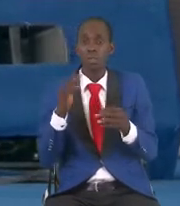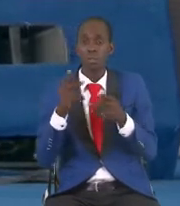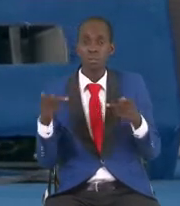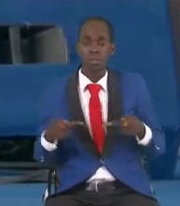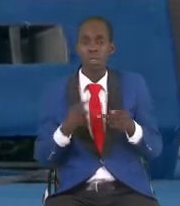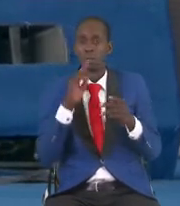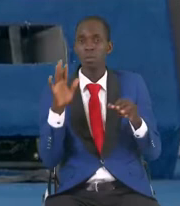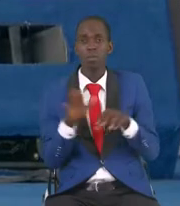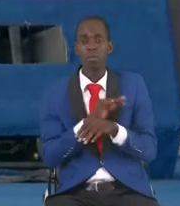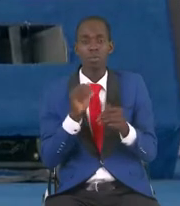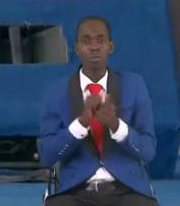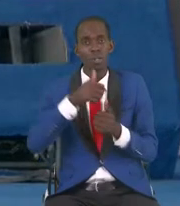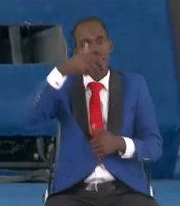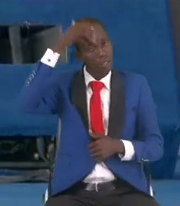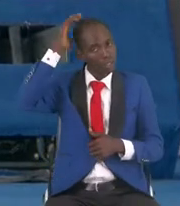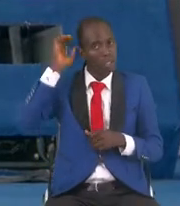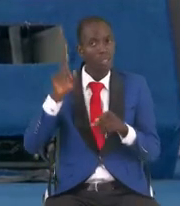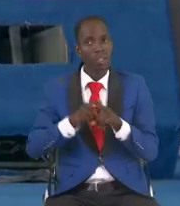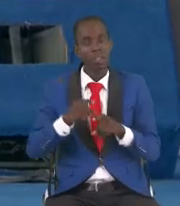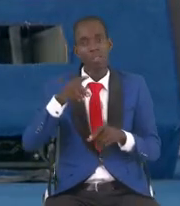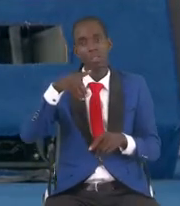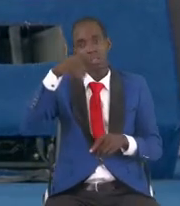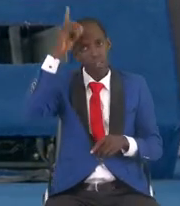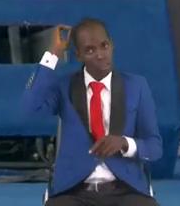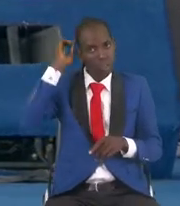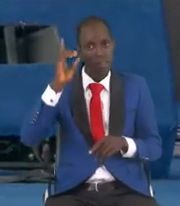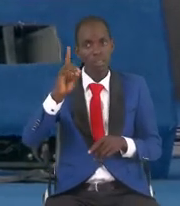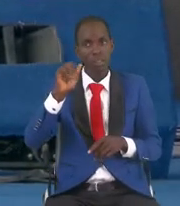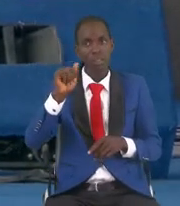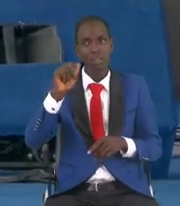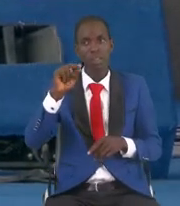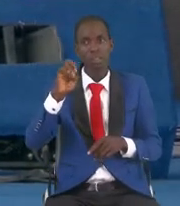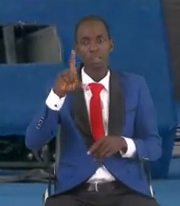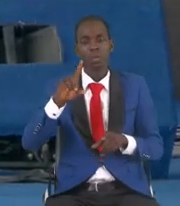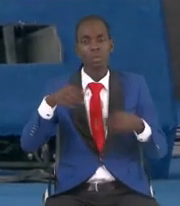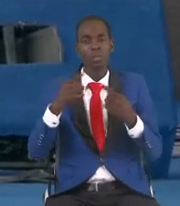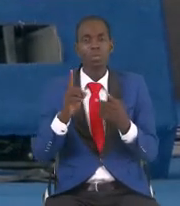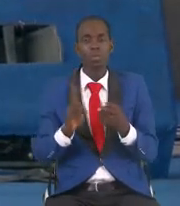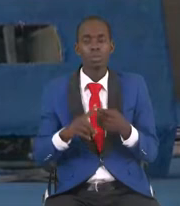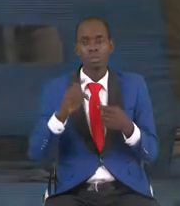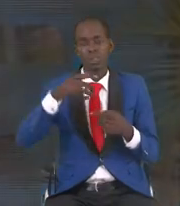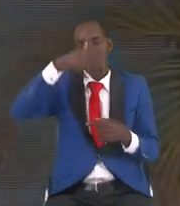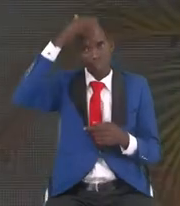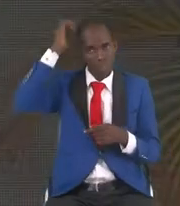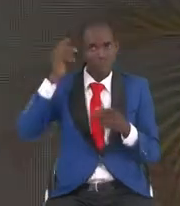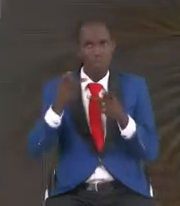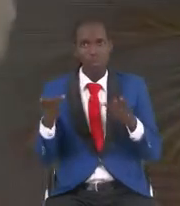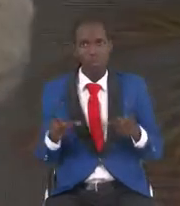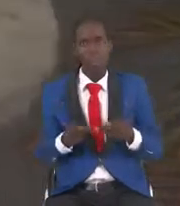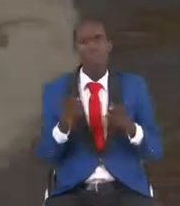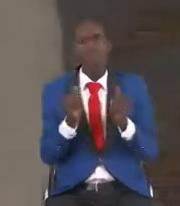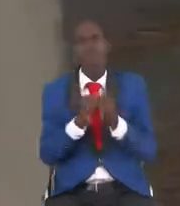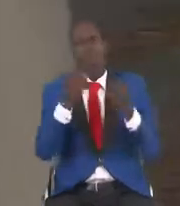like Daniel went to the lion's den, he had developed his faith to know that lions will not stand